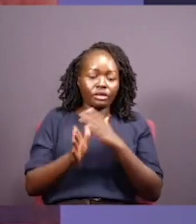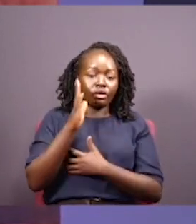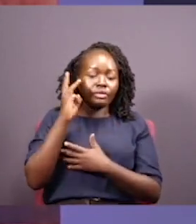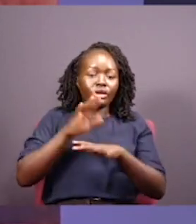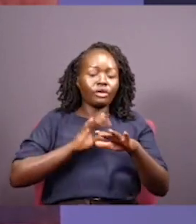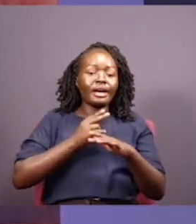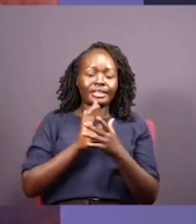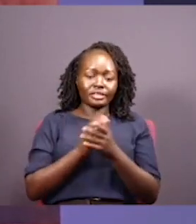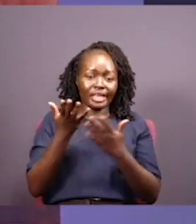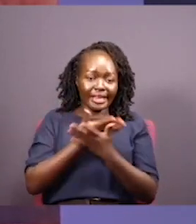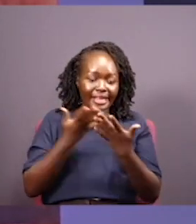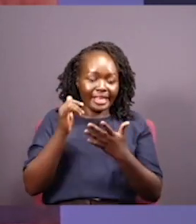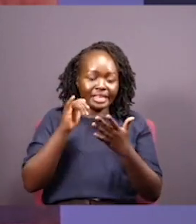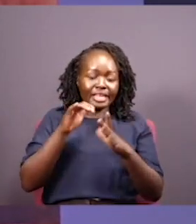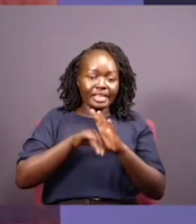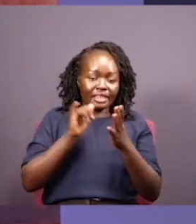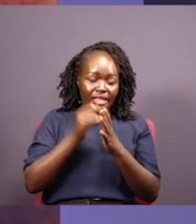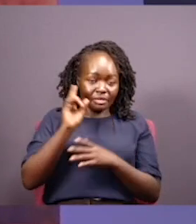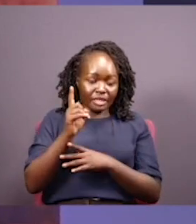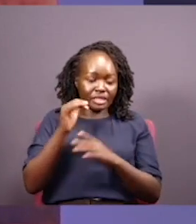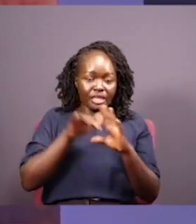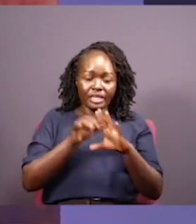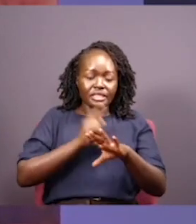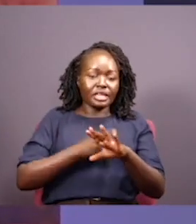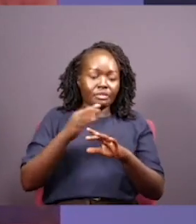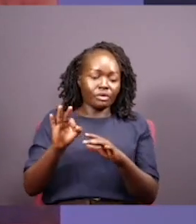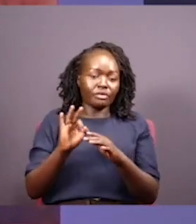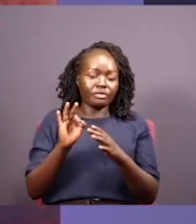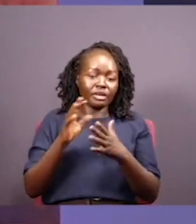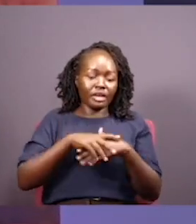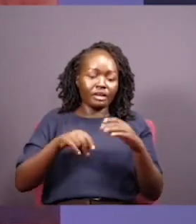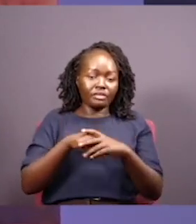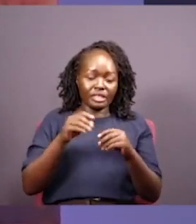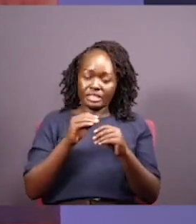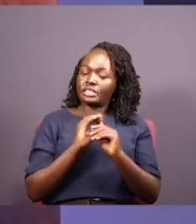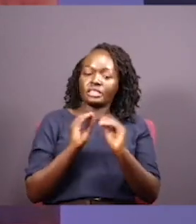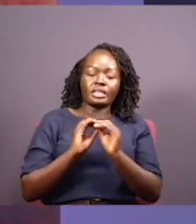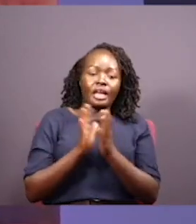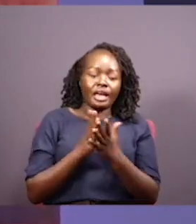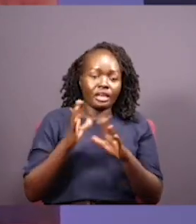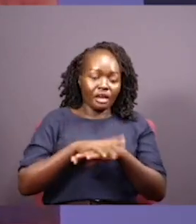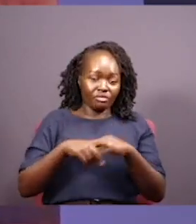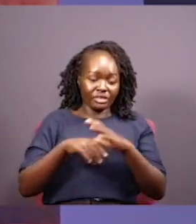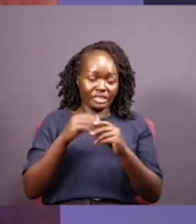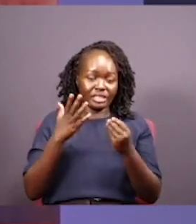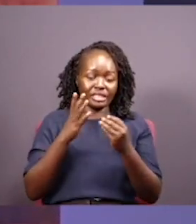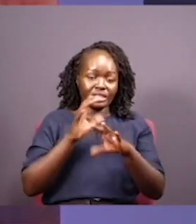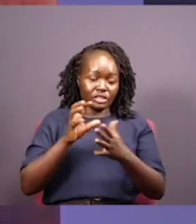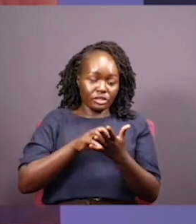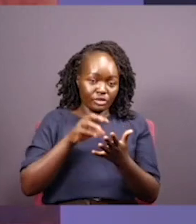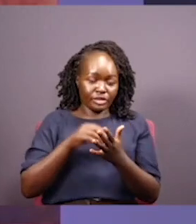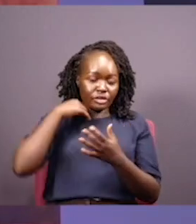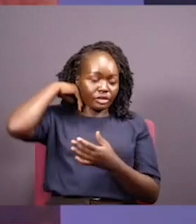in that ministry in the midst of those uncomforting and discomforting situations, facing